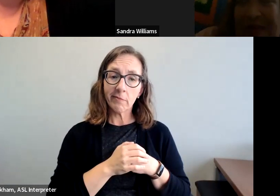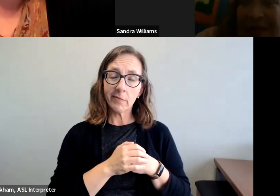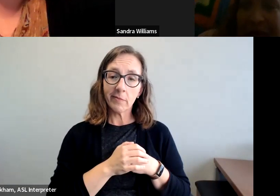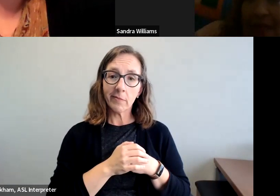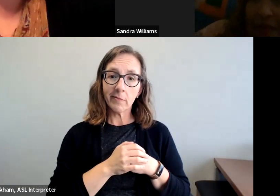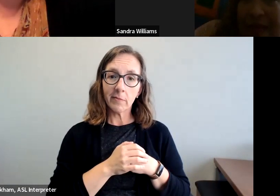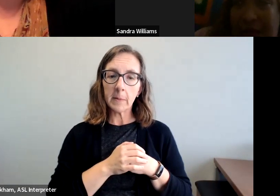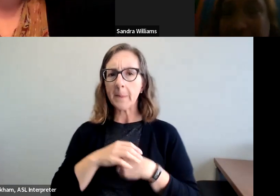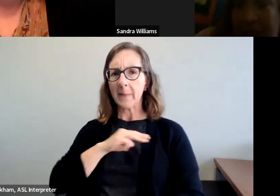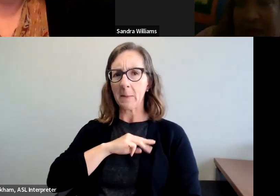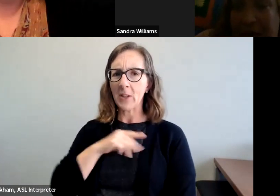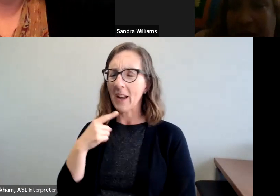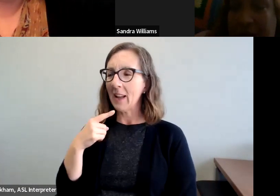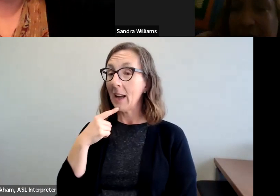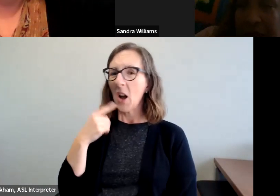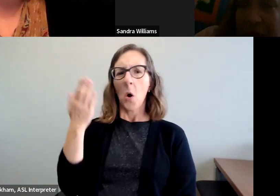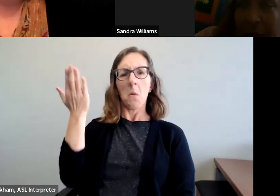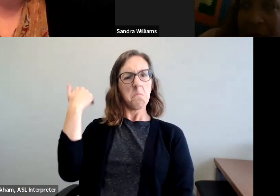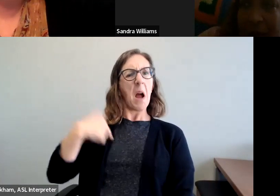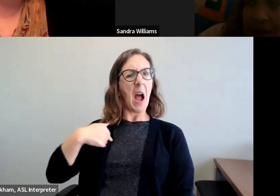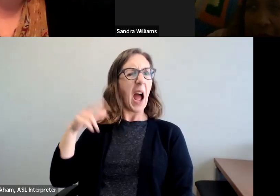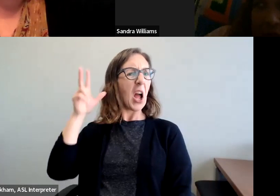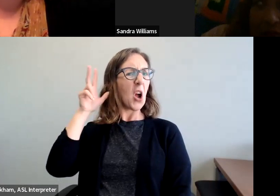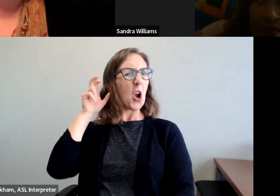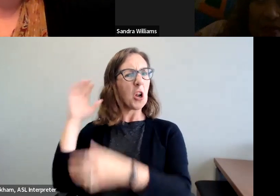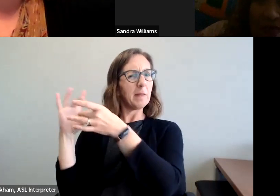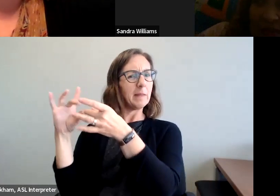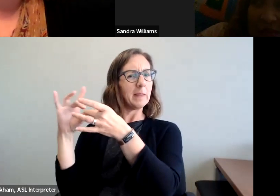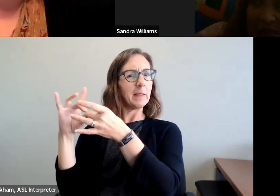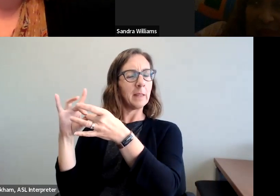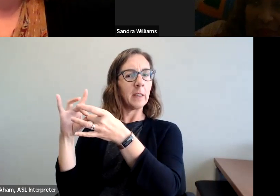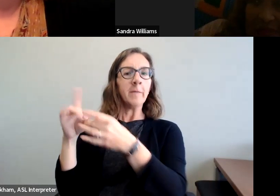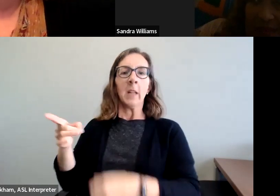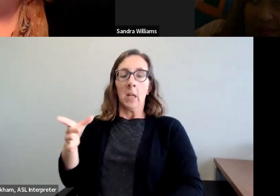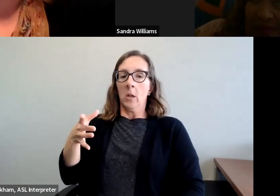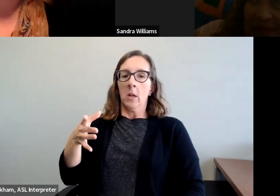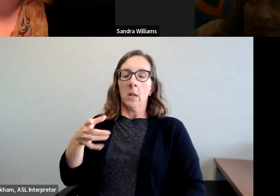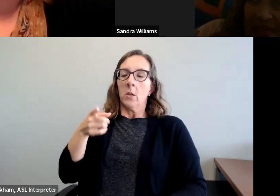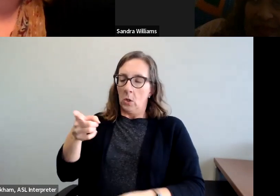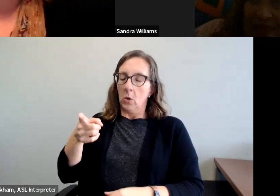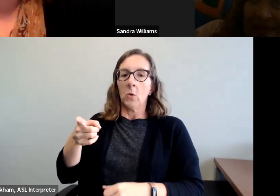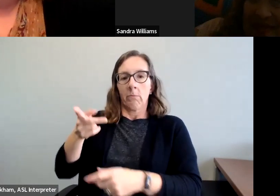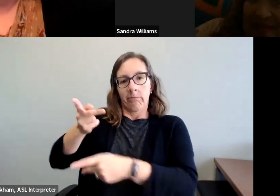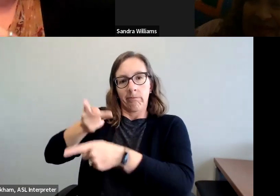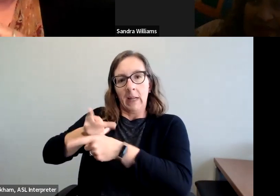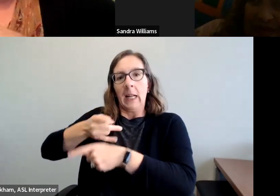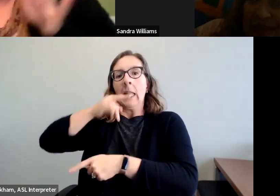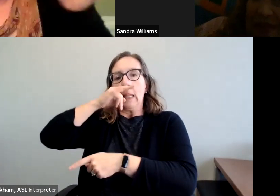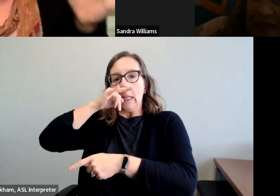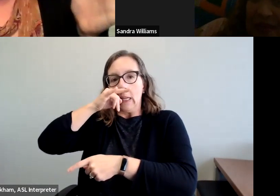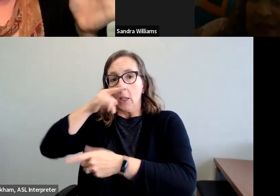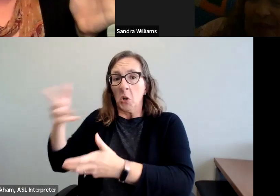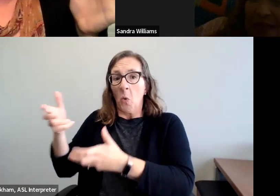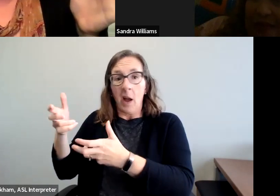I heard somebody say once that you don't parent the kid you want, you parent the kid you get. And a lot of times